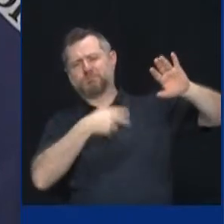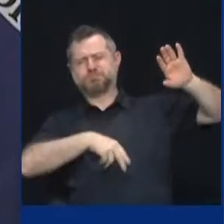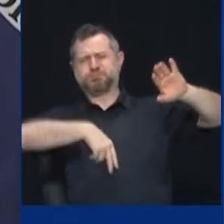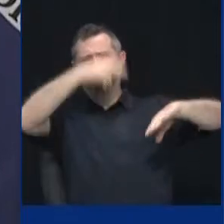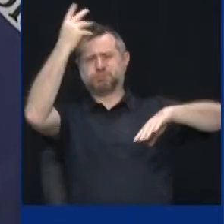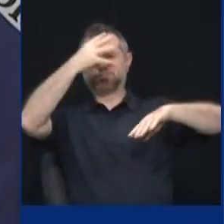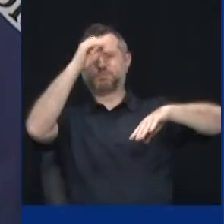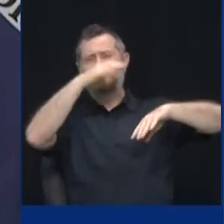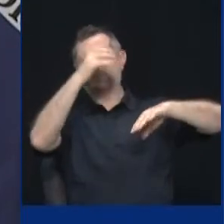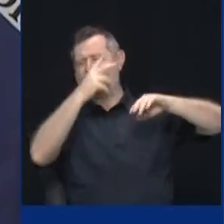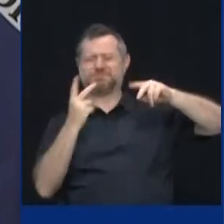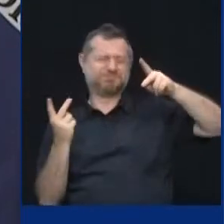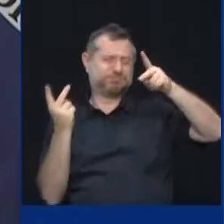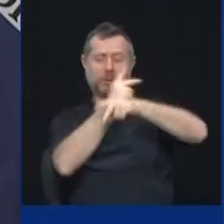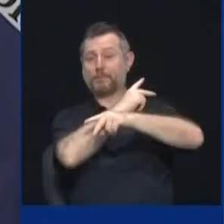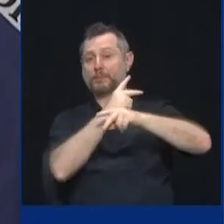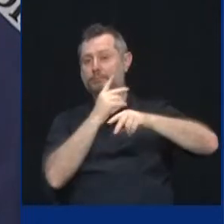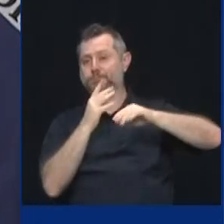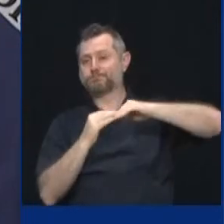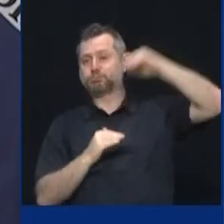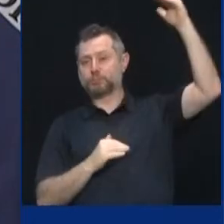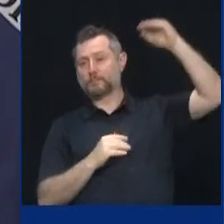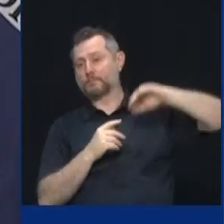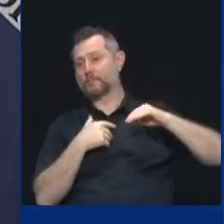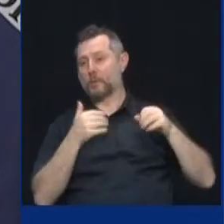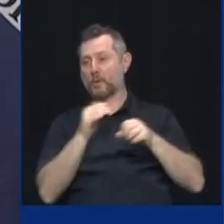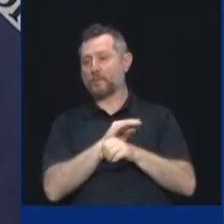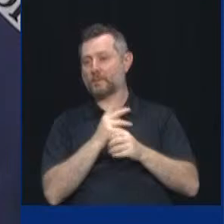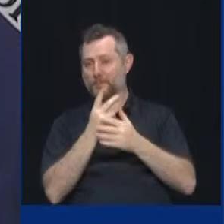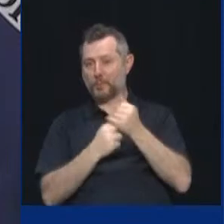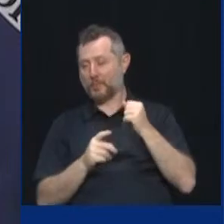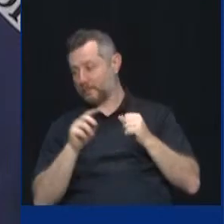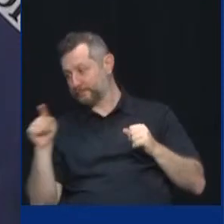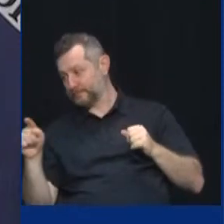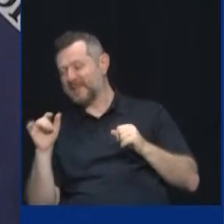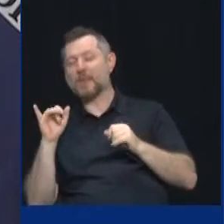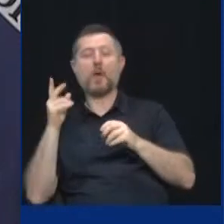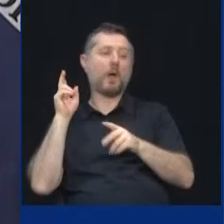have to cover both. We talked to them about the